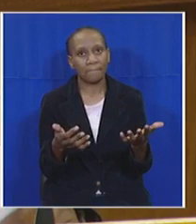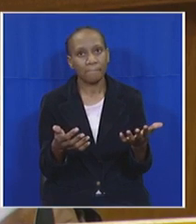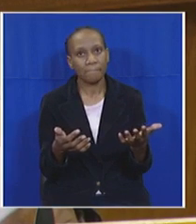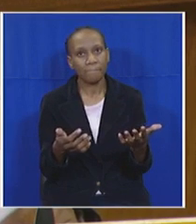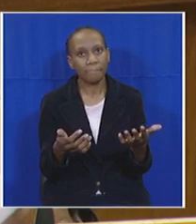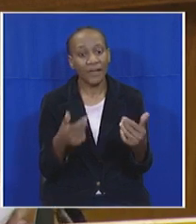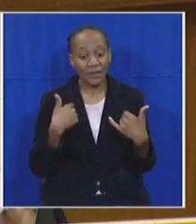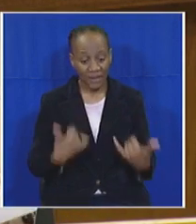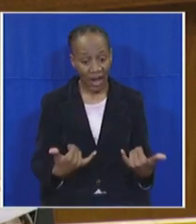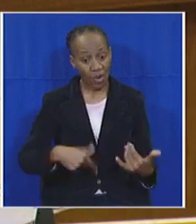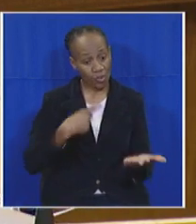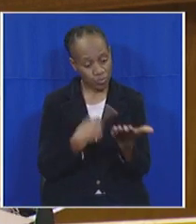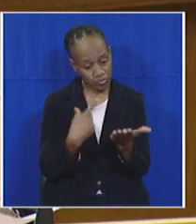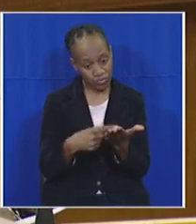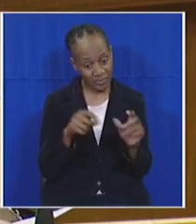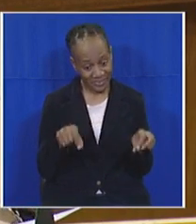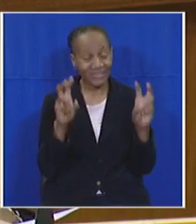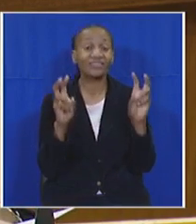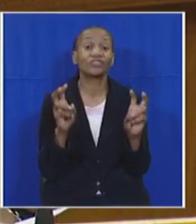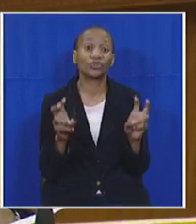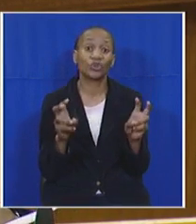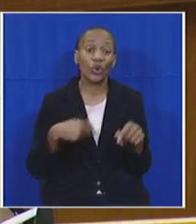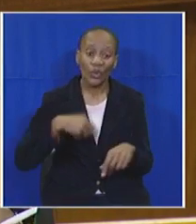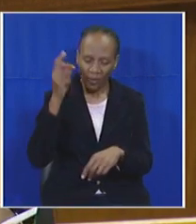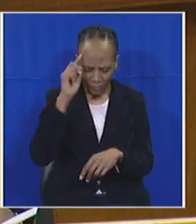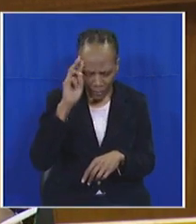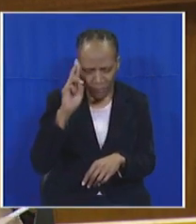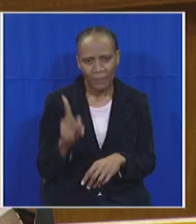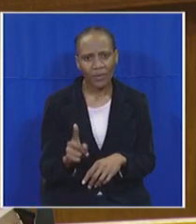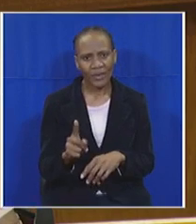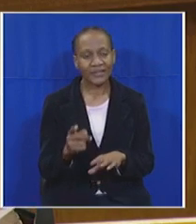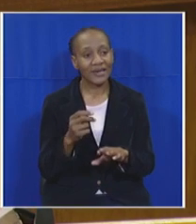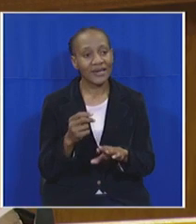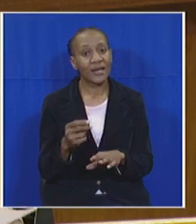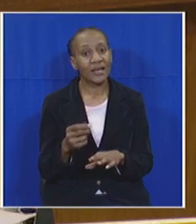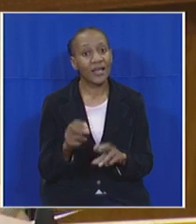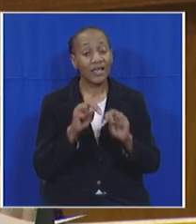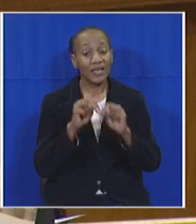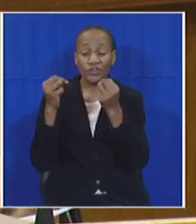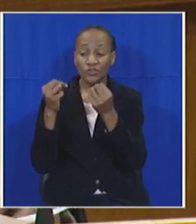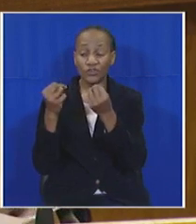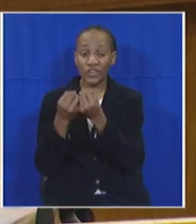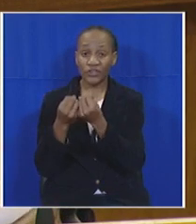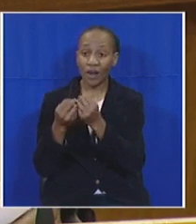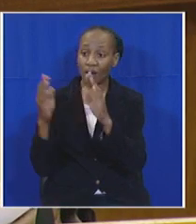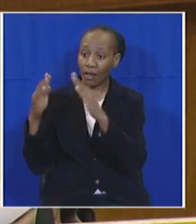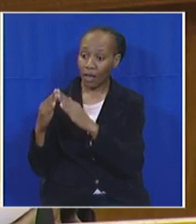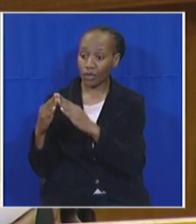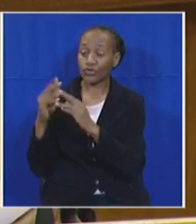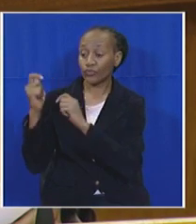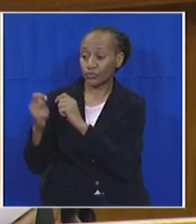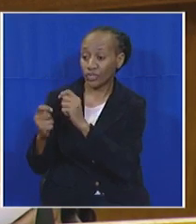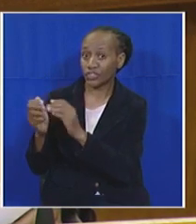we debate this budget vote, COGTA, we must take note of the debate that took place in the National House of Traditional Leaders regarding the